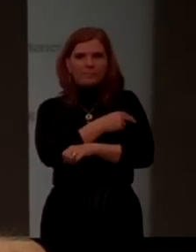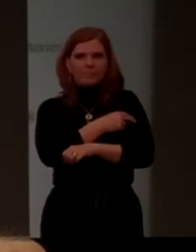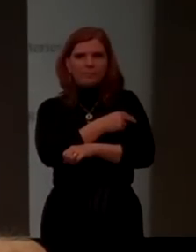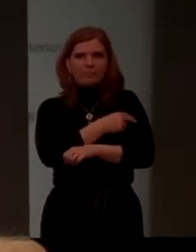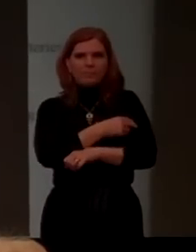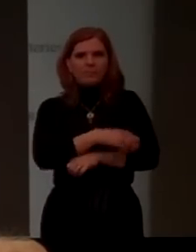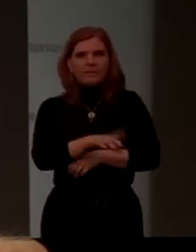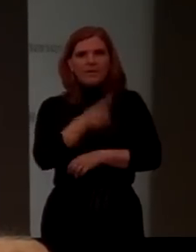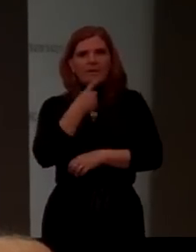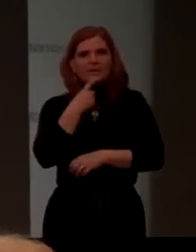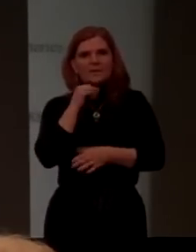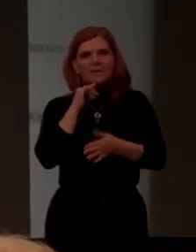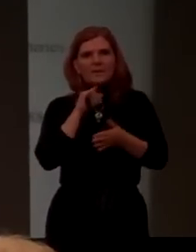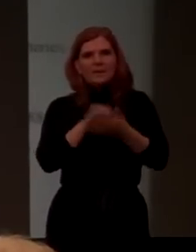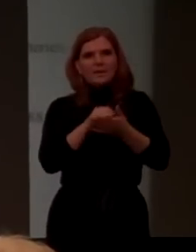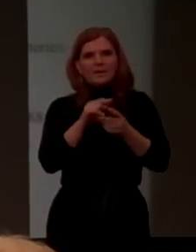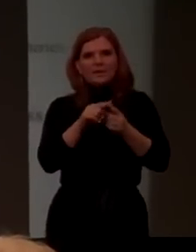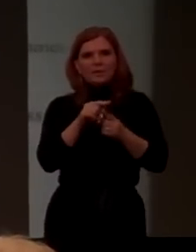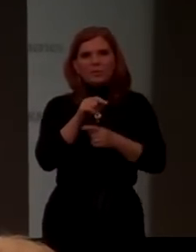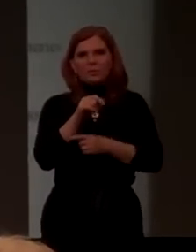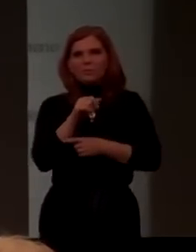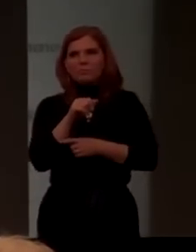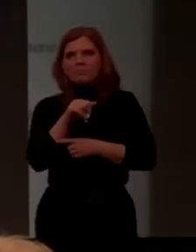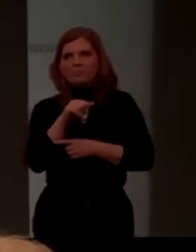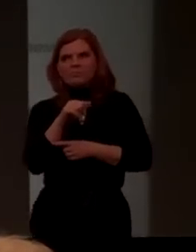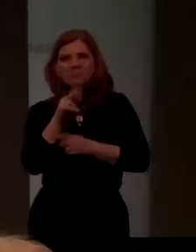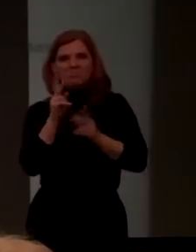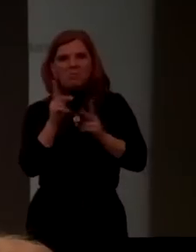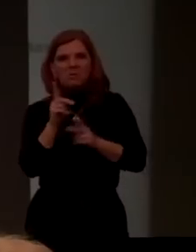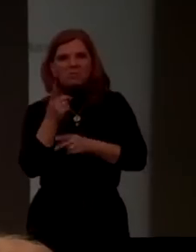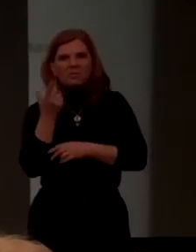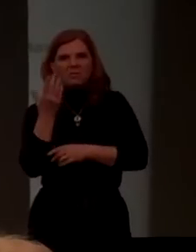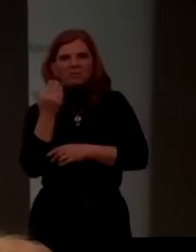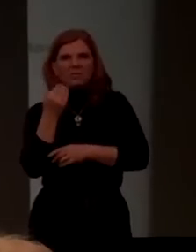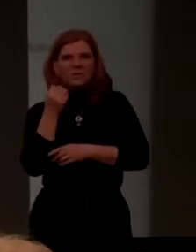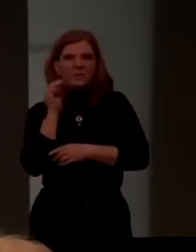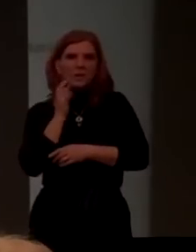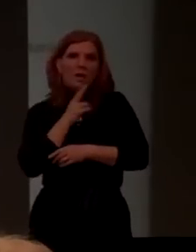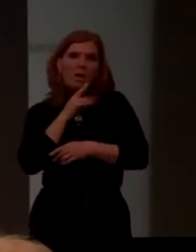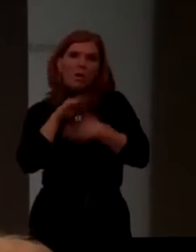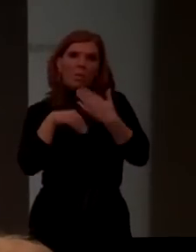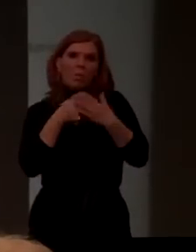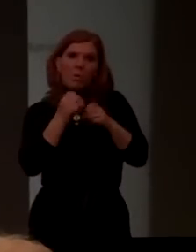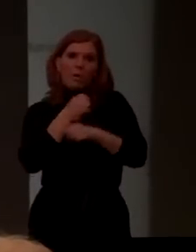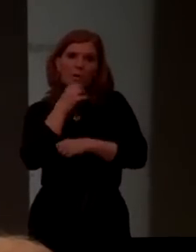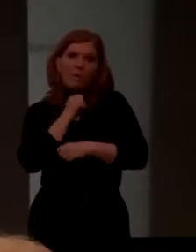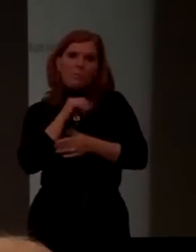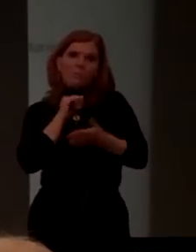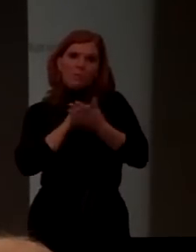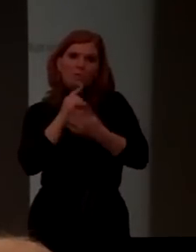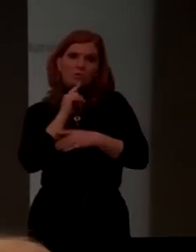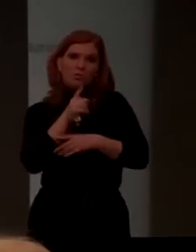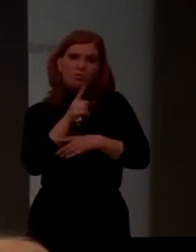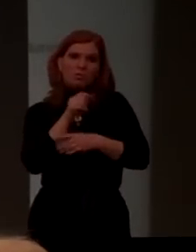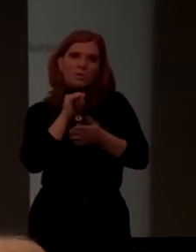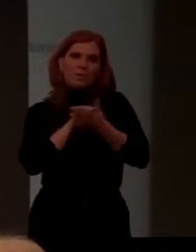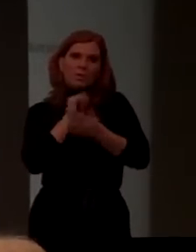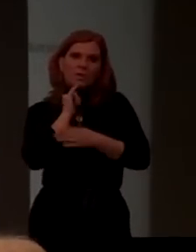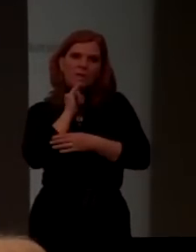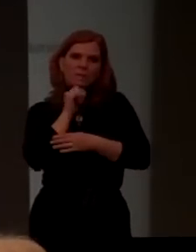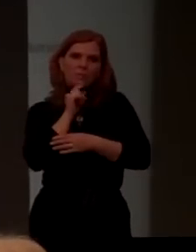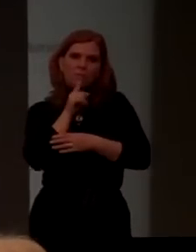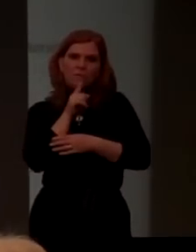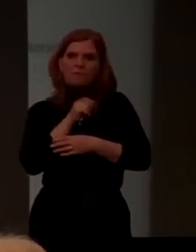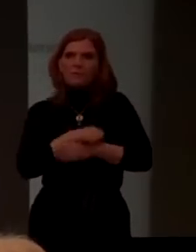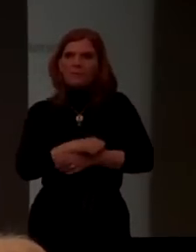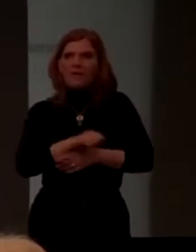I mentioned that to Doug Dalby a little while ago, and he said, yeah, we're all getting old. And that's true. That is, and